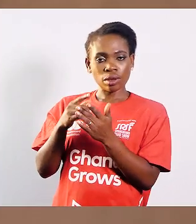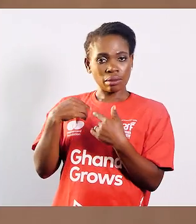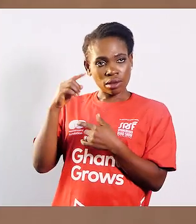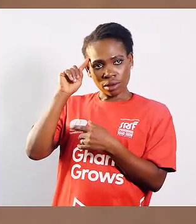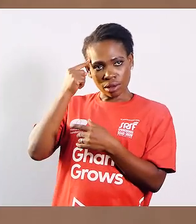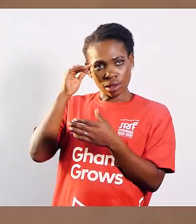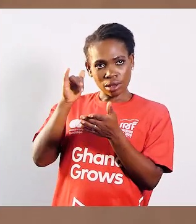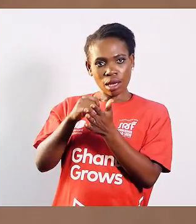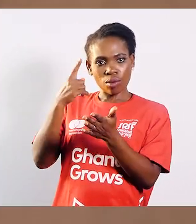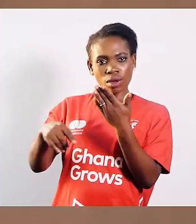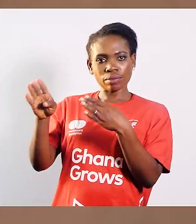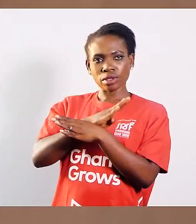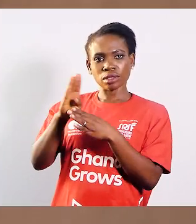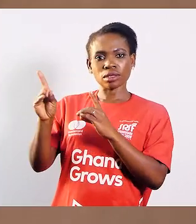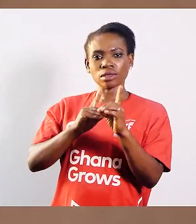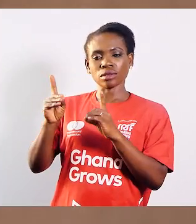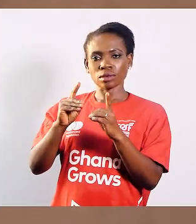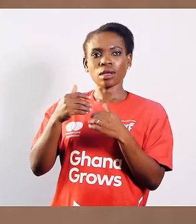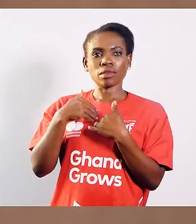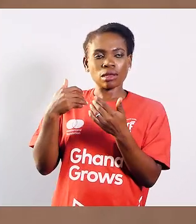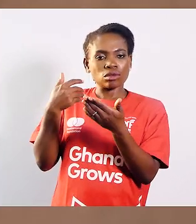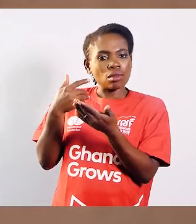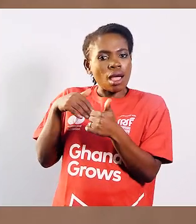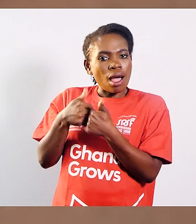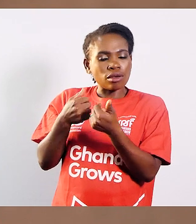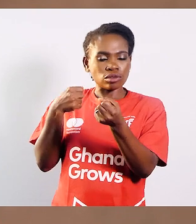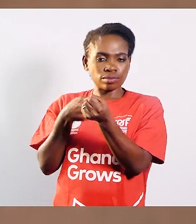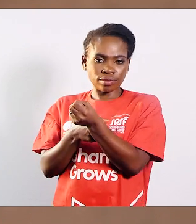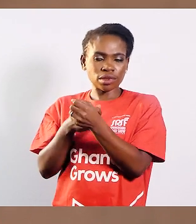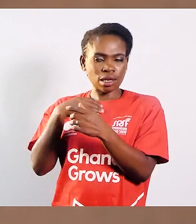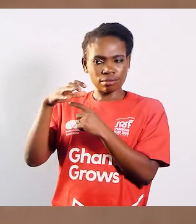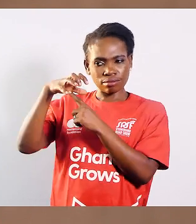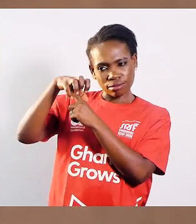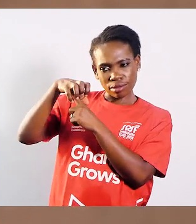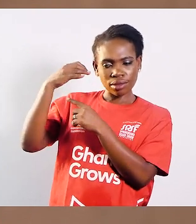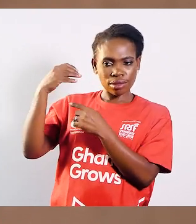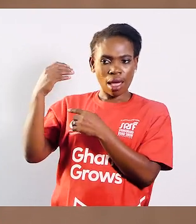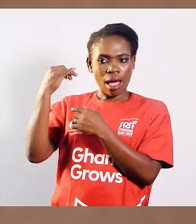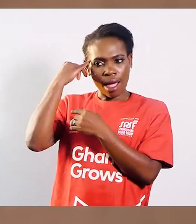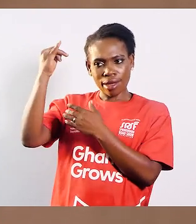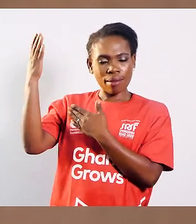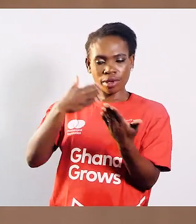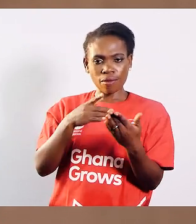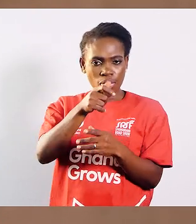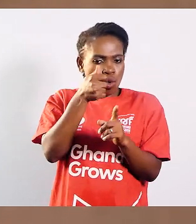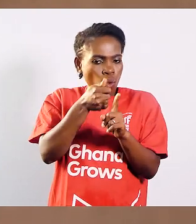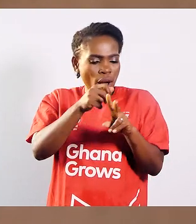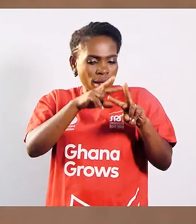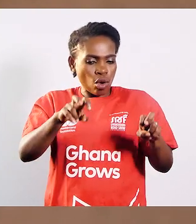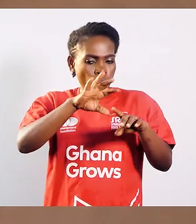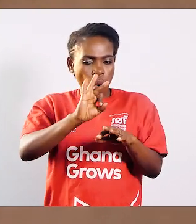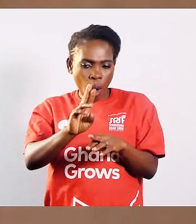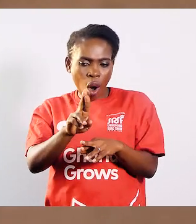accounting. Yes. Yes, I wanted to go into entrepreneurship Okay. whilst in school. So I was looking at a kind of business that will